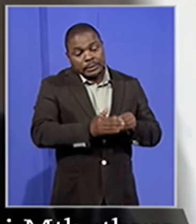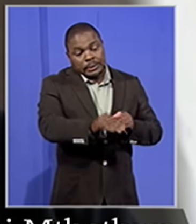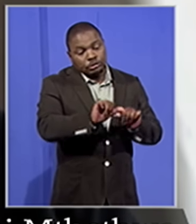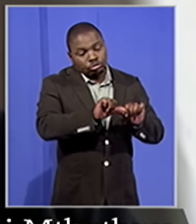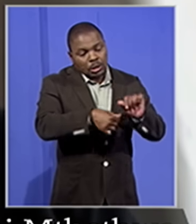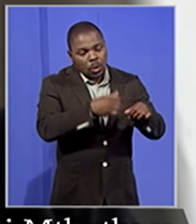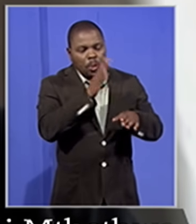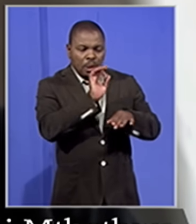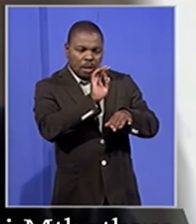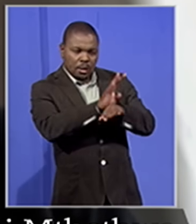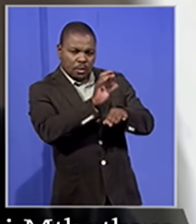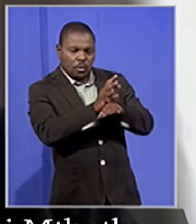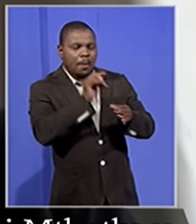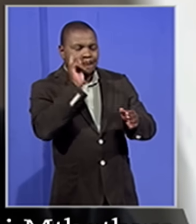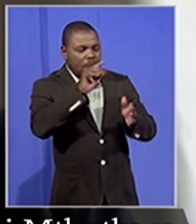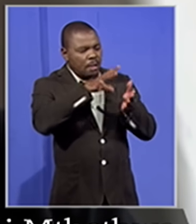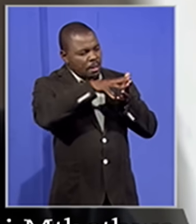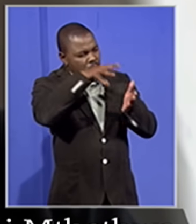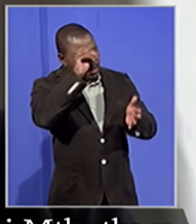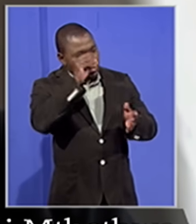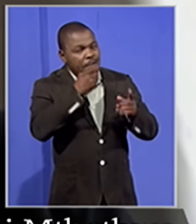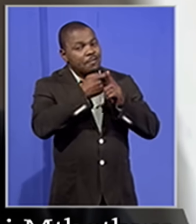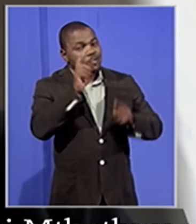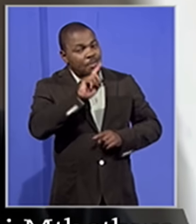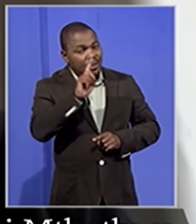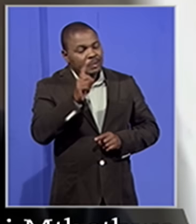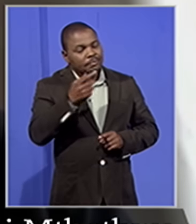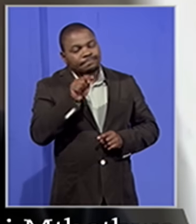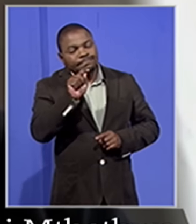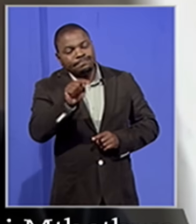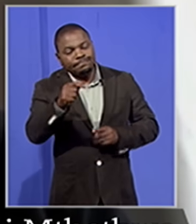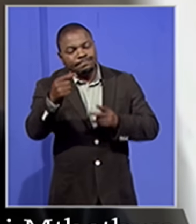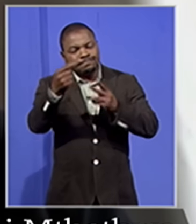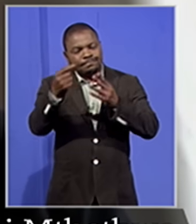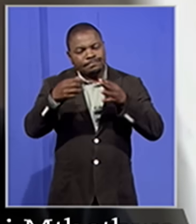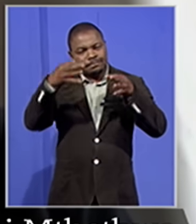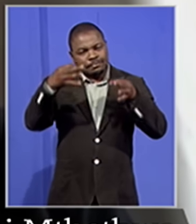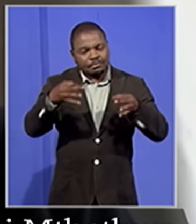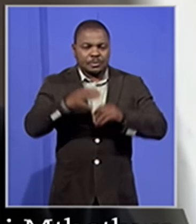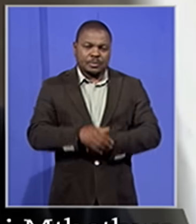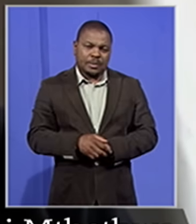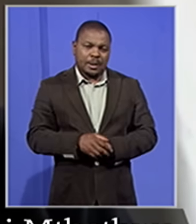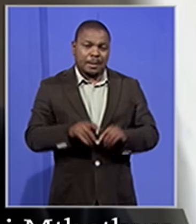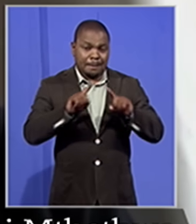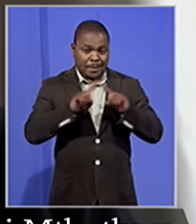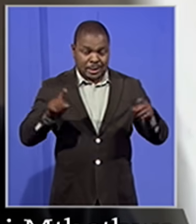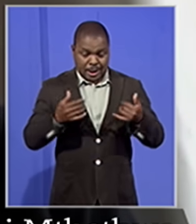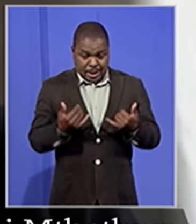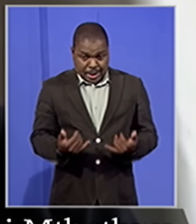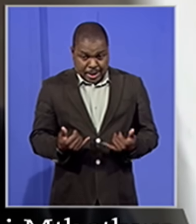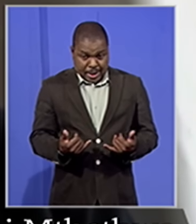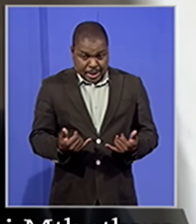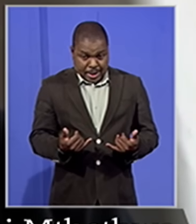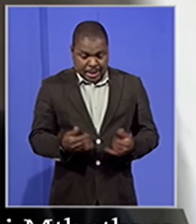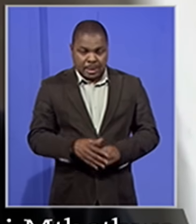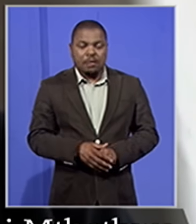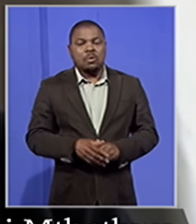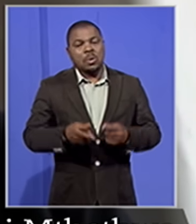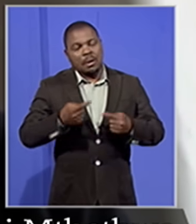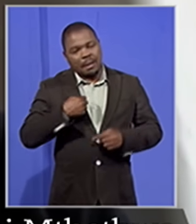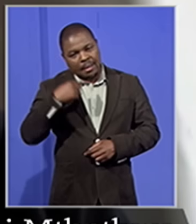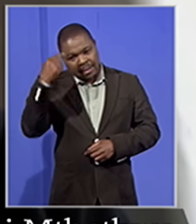to literally learn from those findings and those stories. But at this point in time, I think